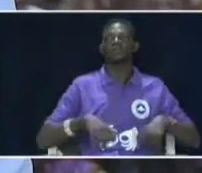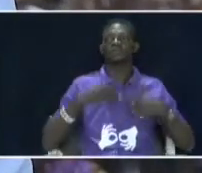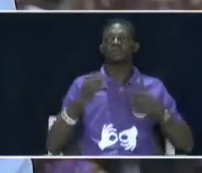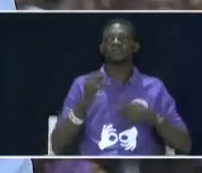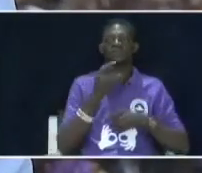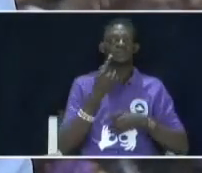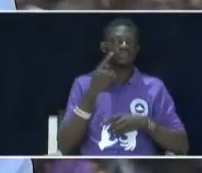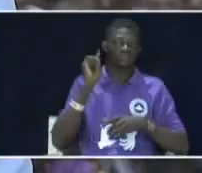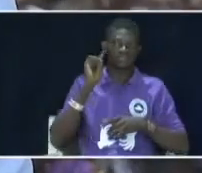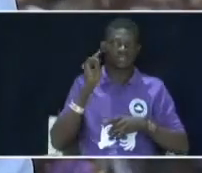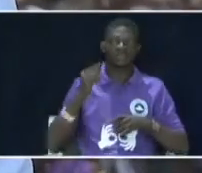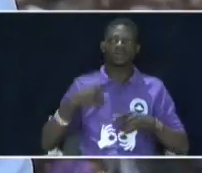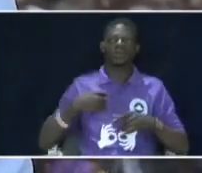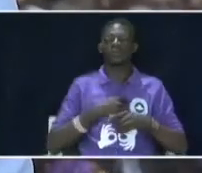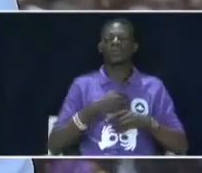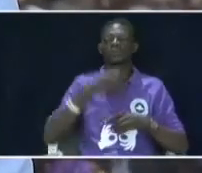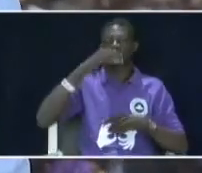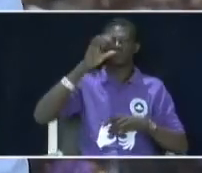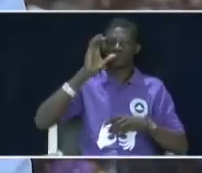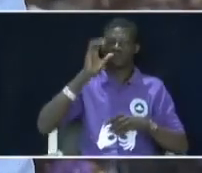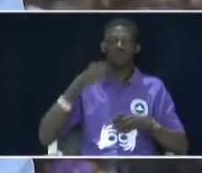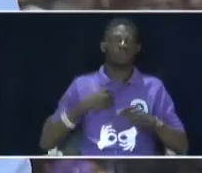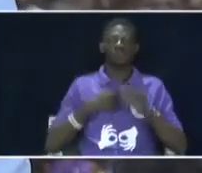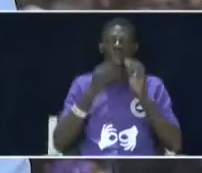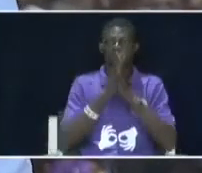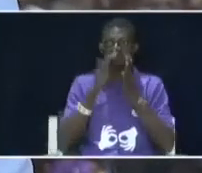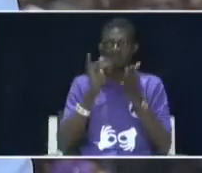Yesterday, after we drank the wine, we cried to God